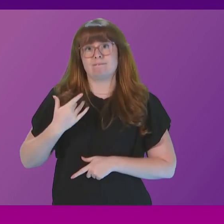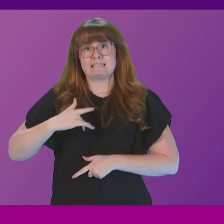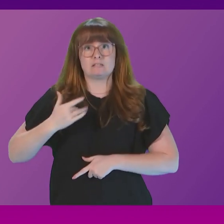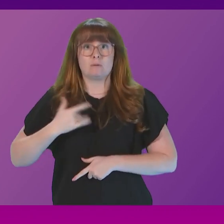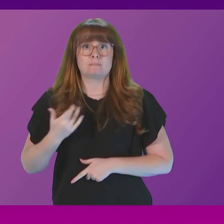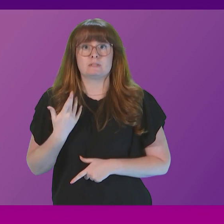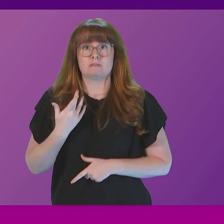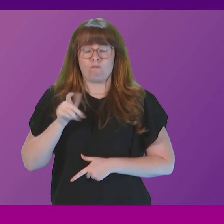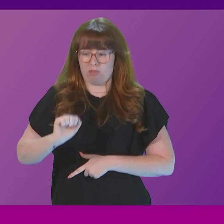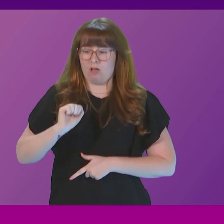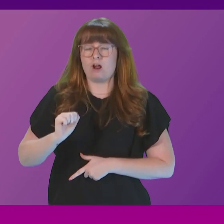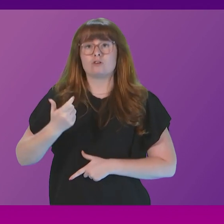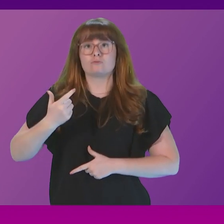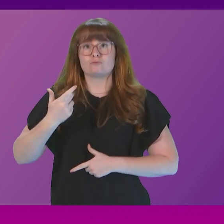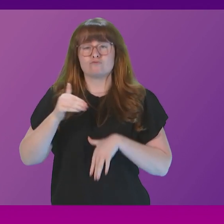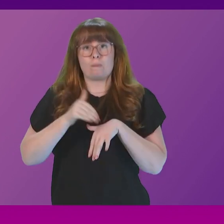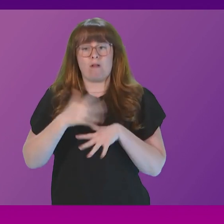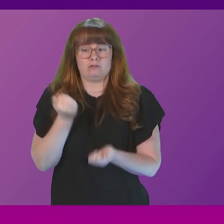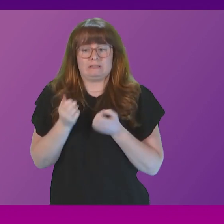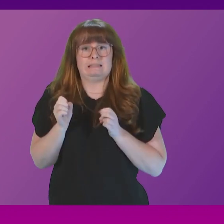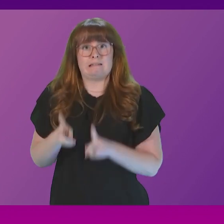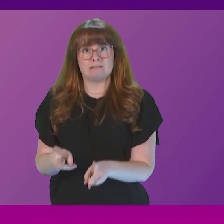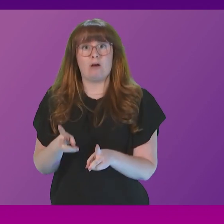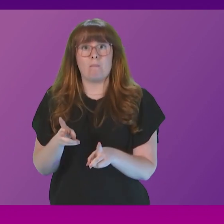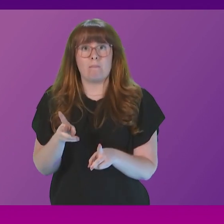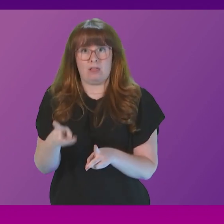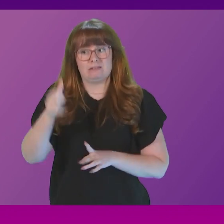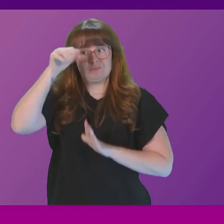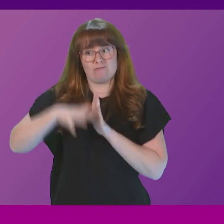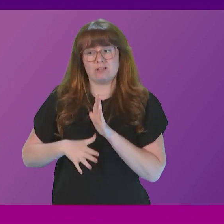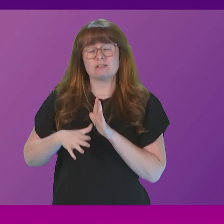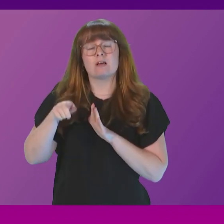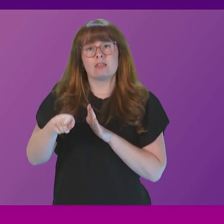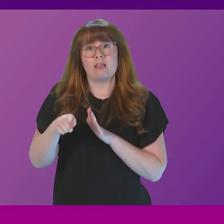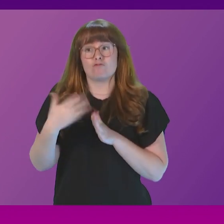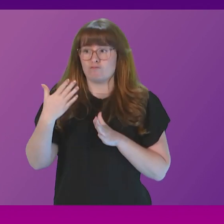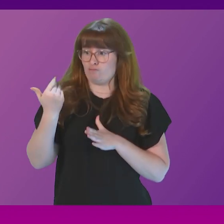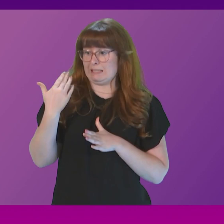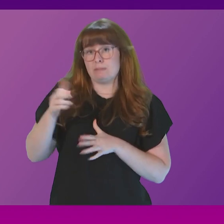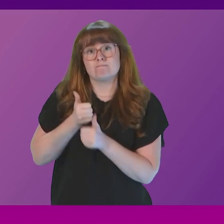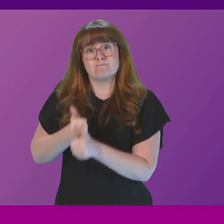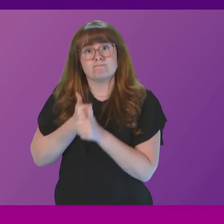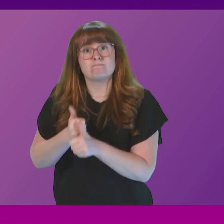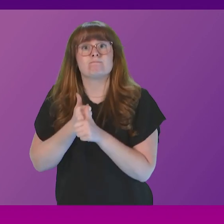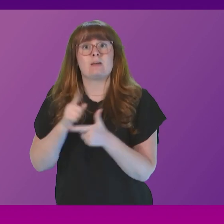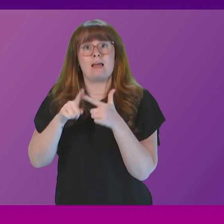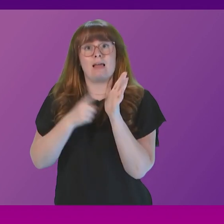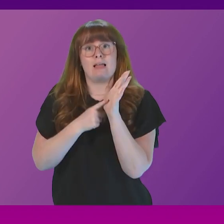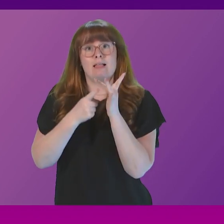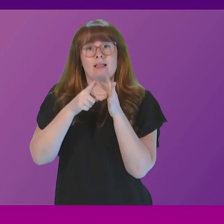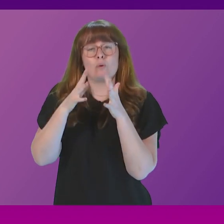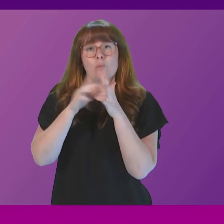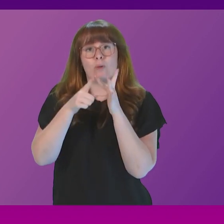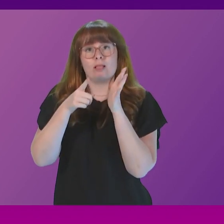criminal justice system. And the Criminal Justice Committee has recently been supporting the campaign of Ellie Wilson and